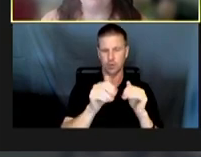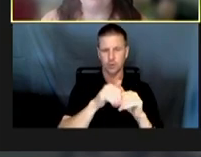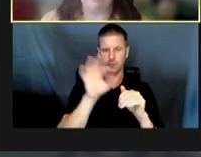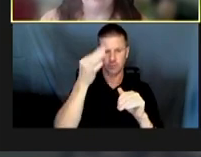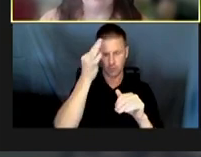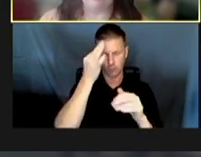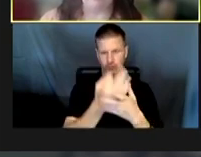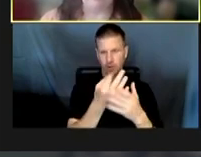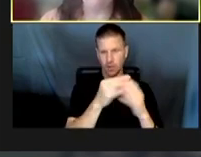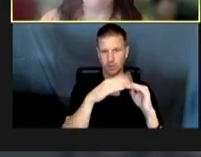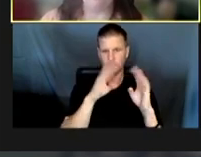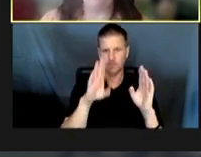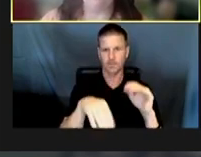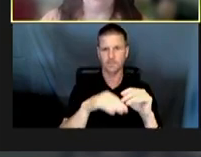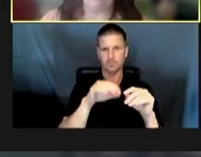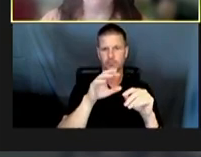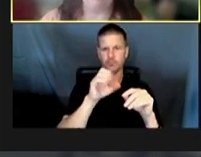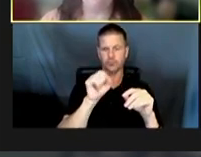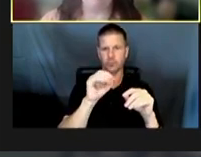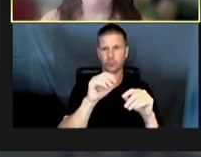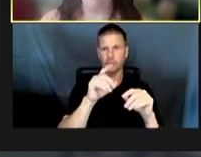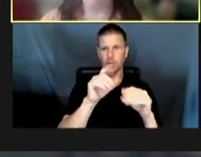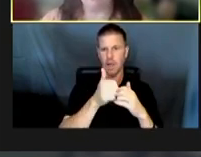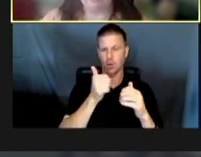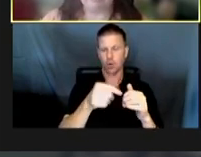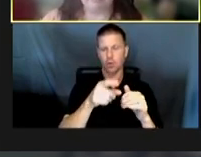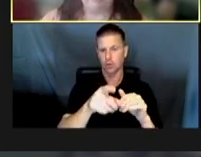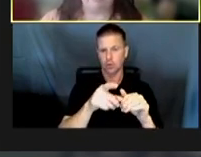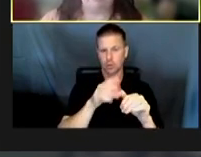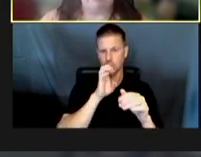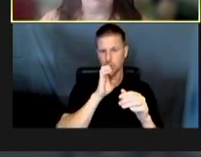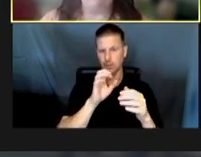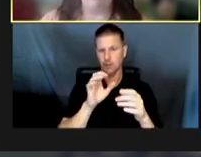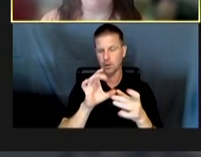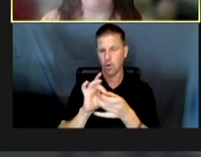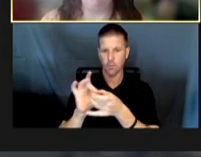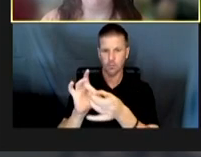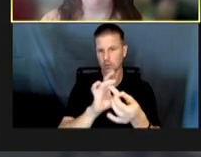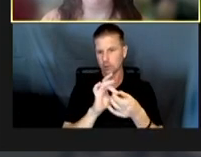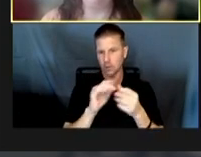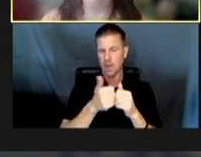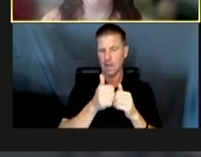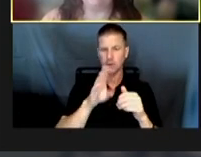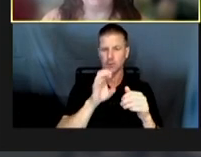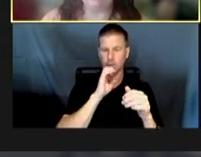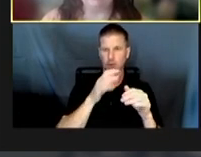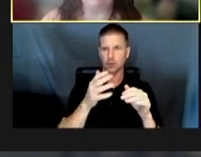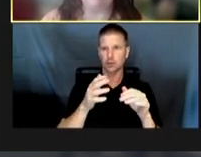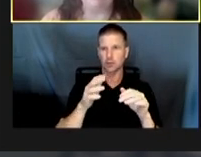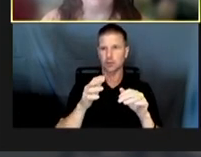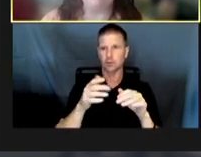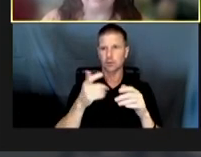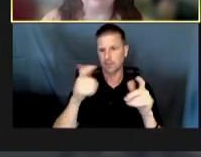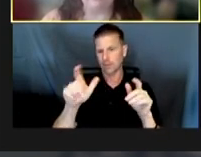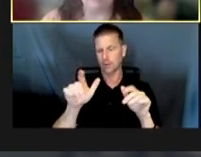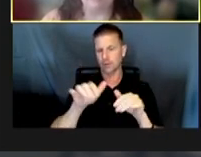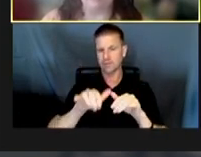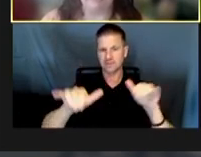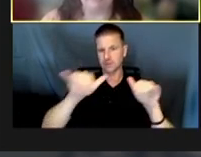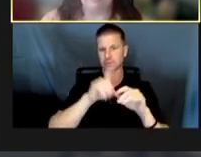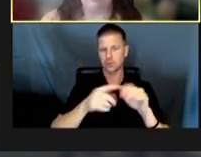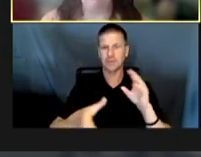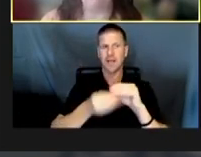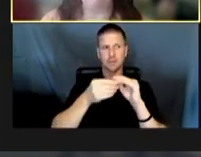and housing. And so how can they be harmonized? How can there be greater consistency to enhance the